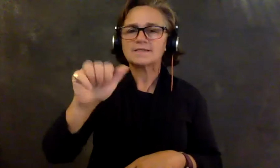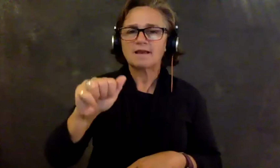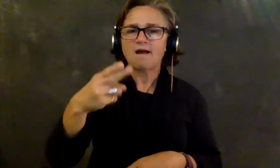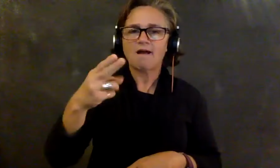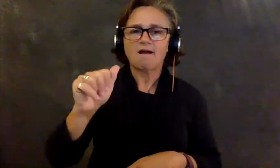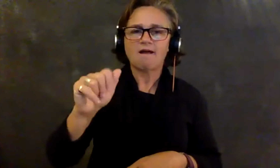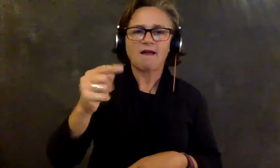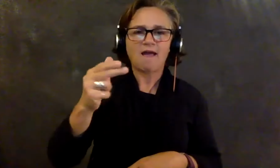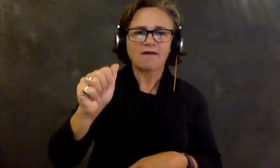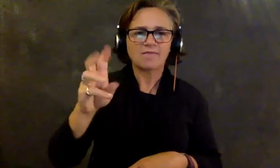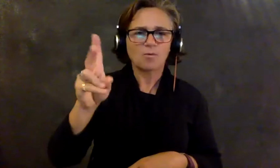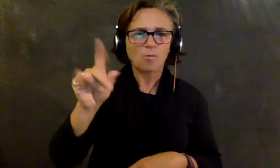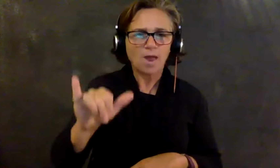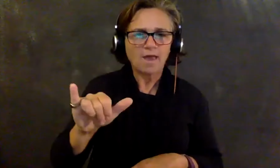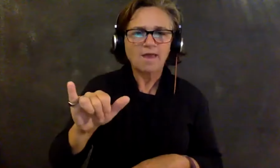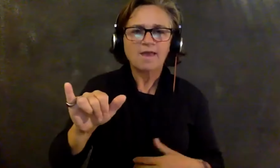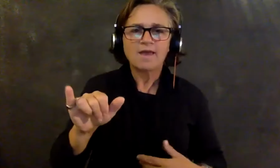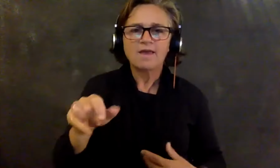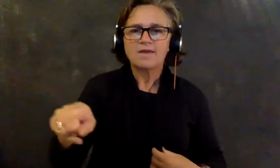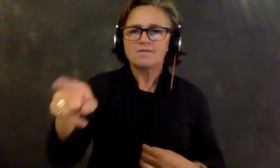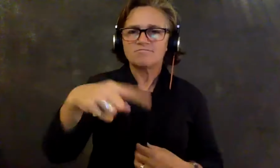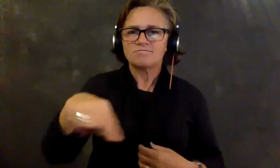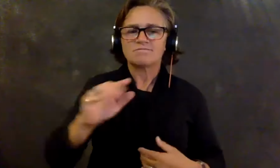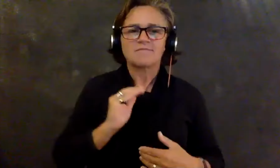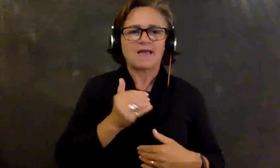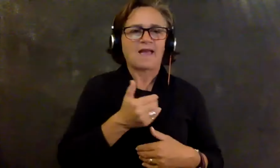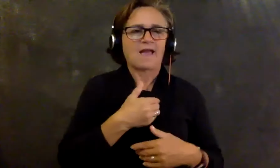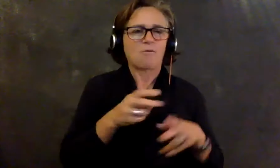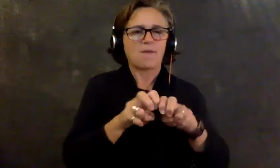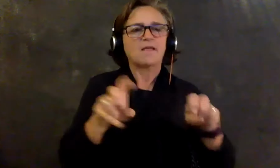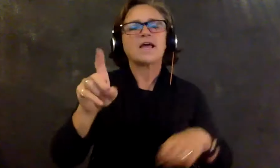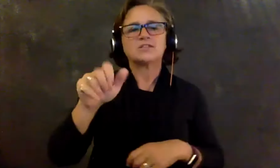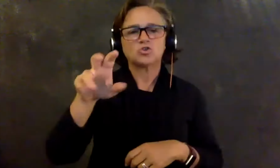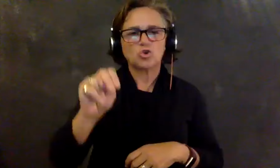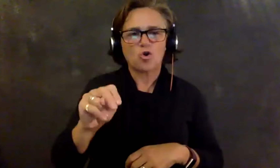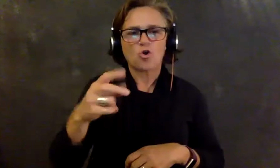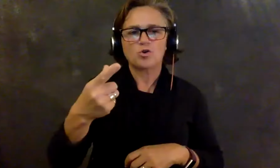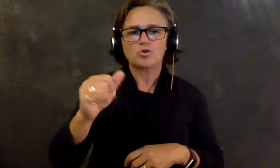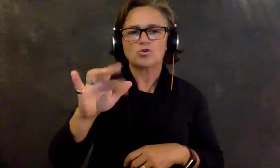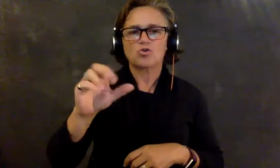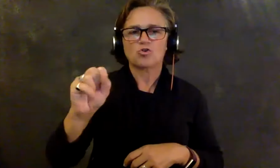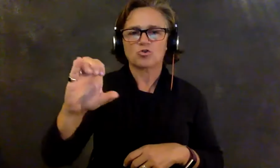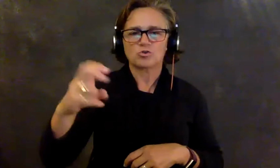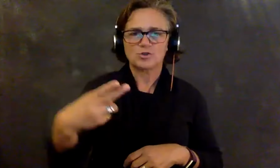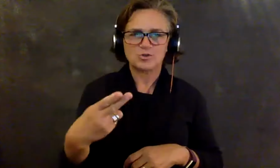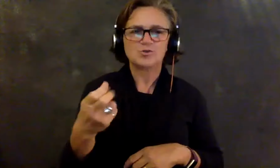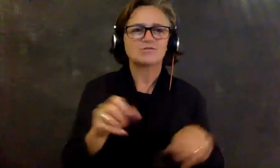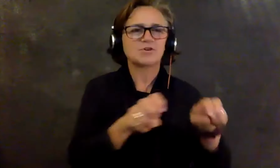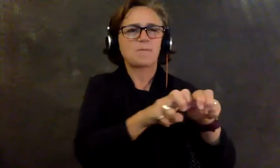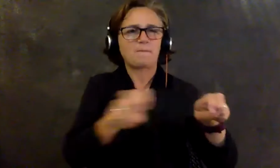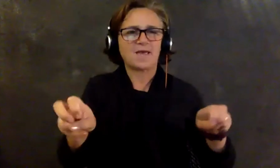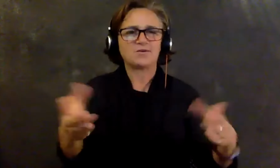anybody? So those are our panelists today. Okay. So questions,